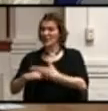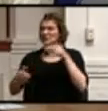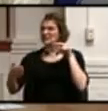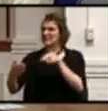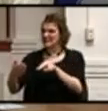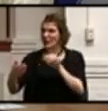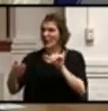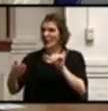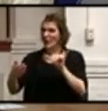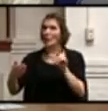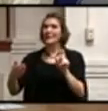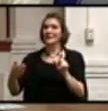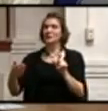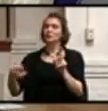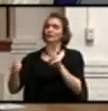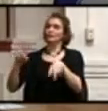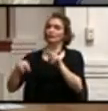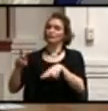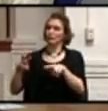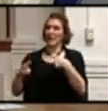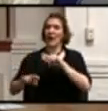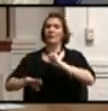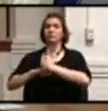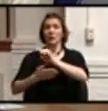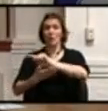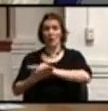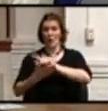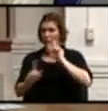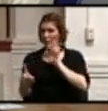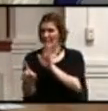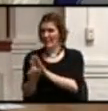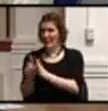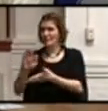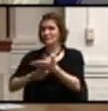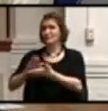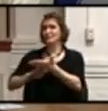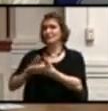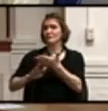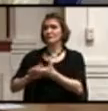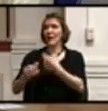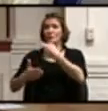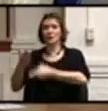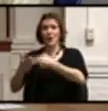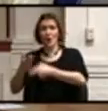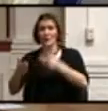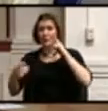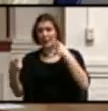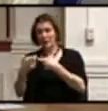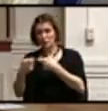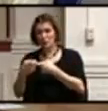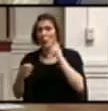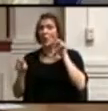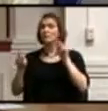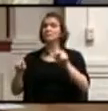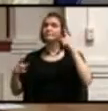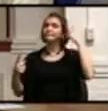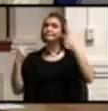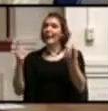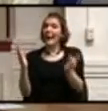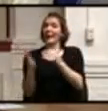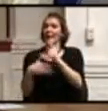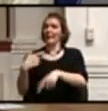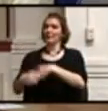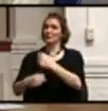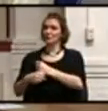been ordinance in place about utility rates, and that's something that's going to be reconsidered this